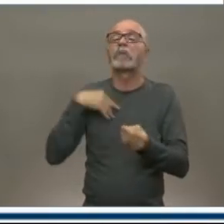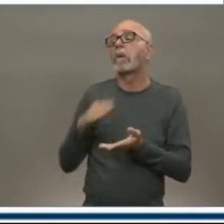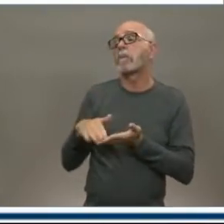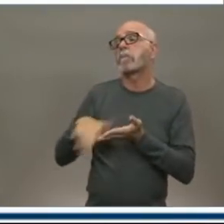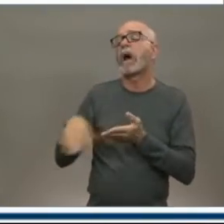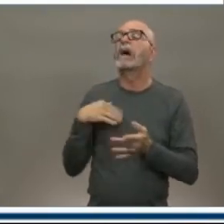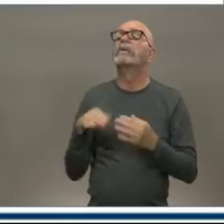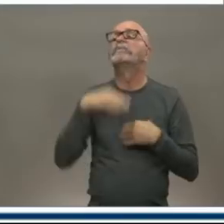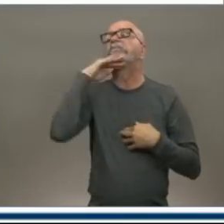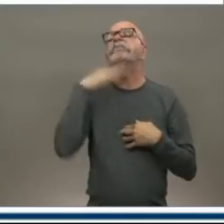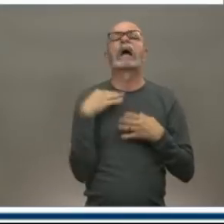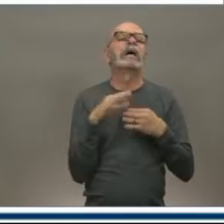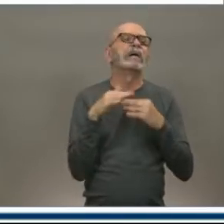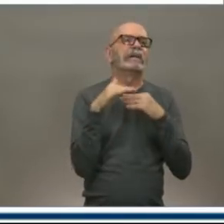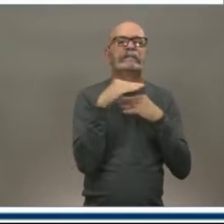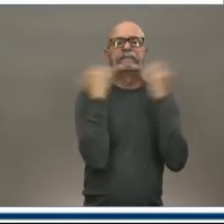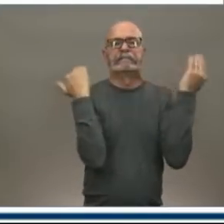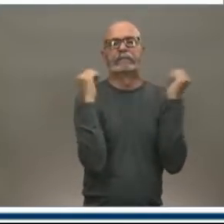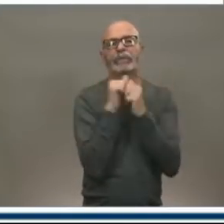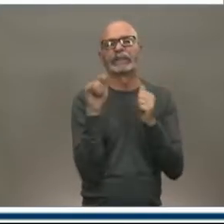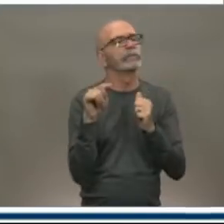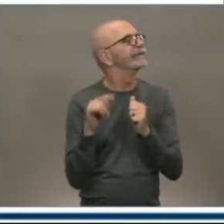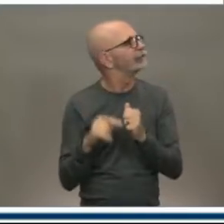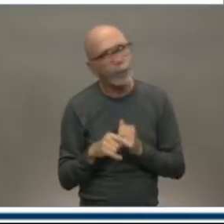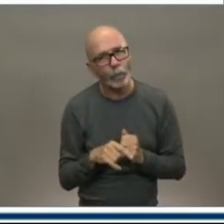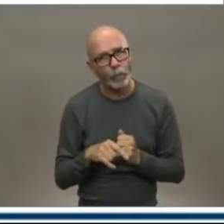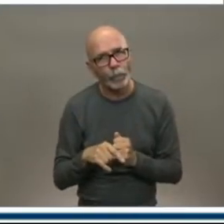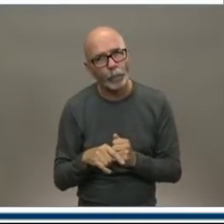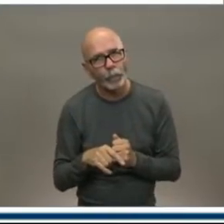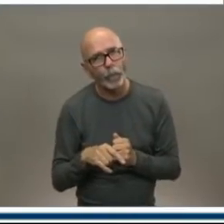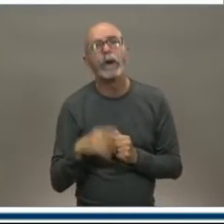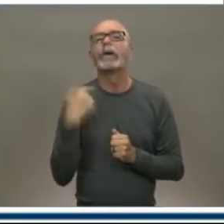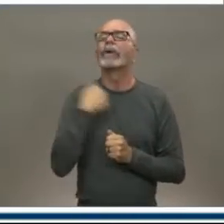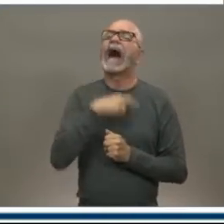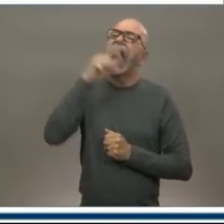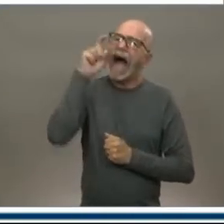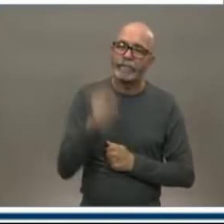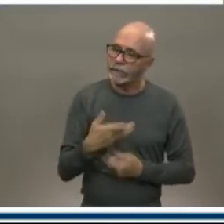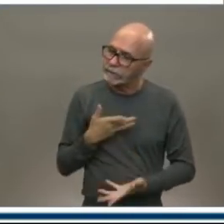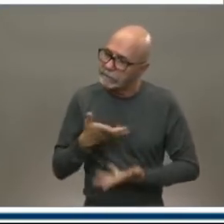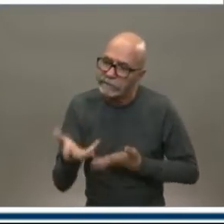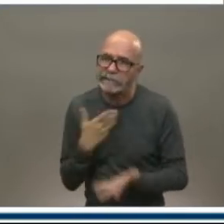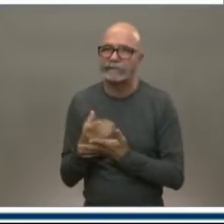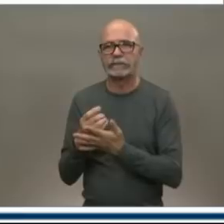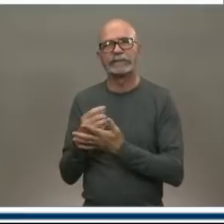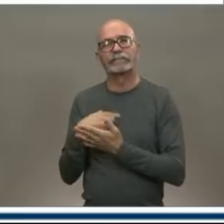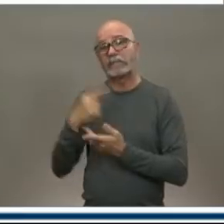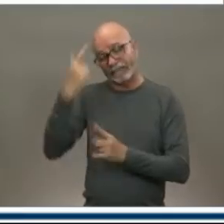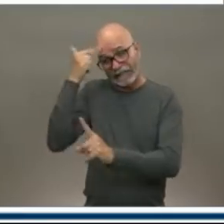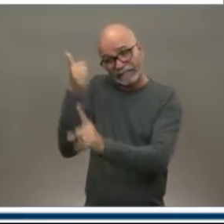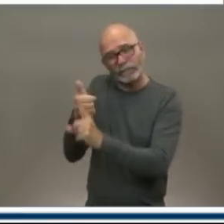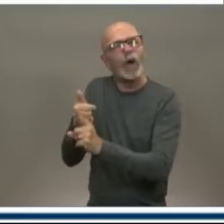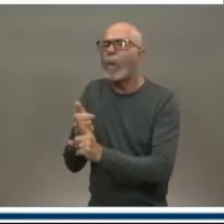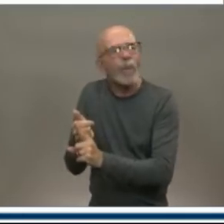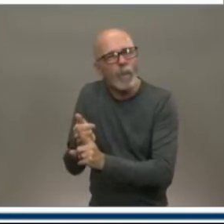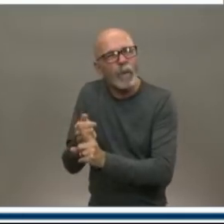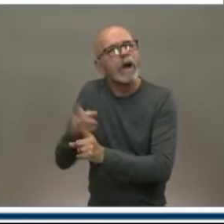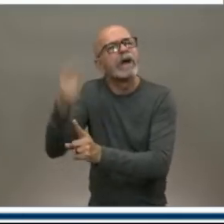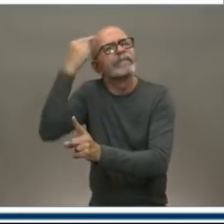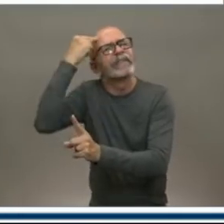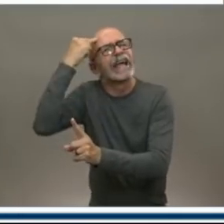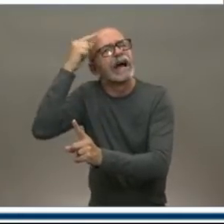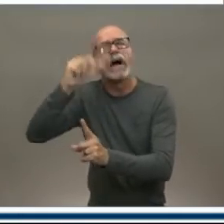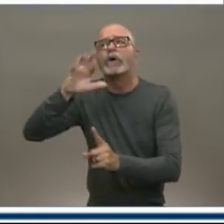And so I think how do we work with young people to understand that they may not be concerned about themselves, but they're the ones that are putting other people at risk.